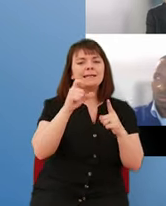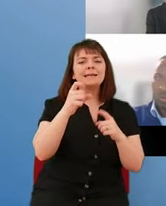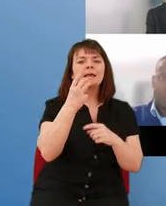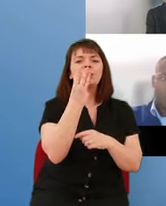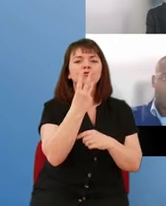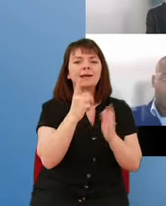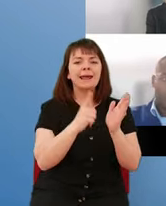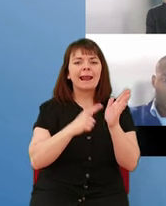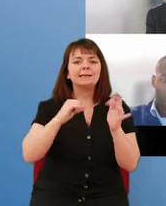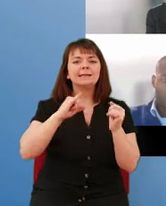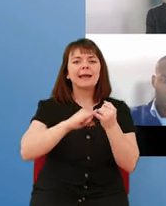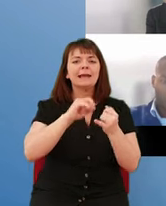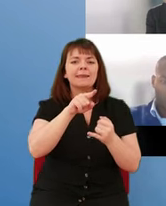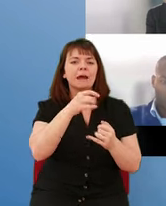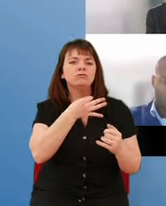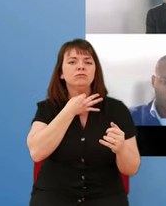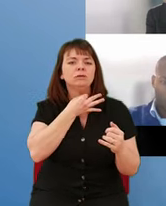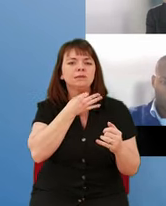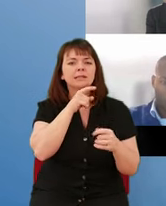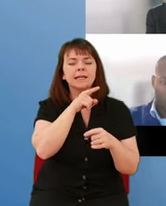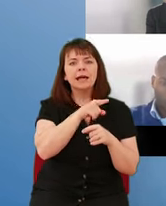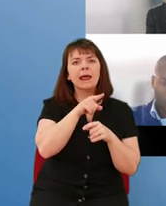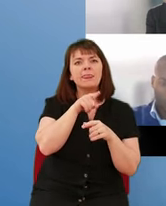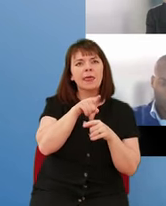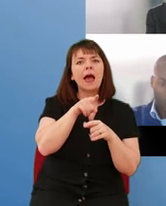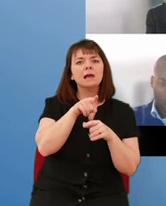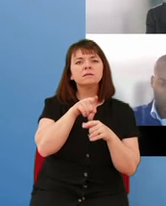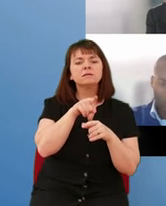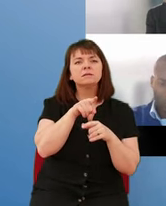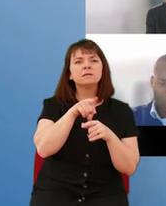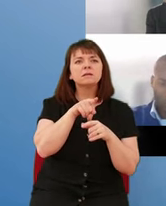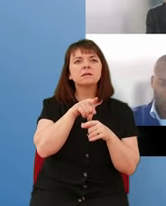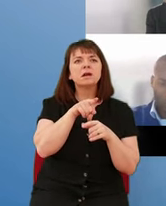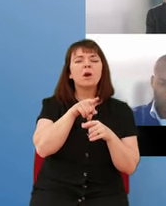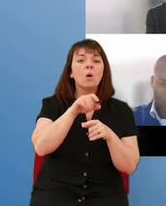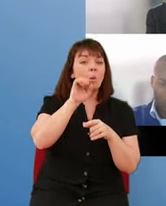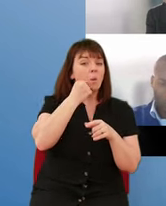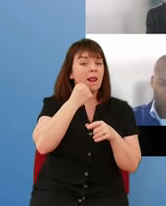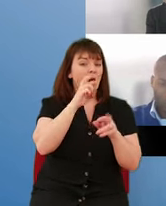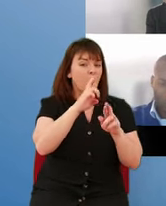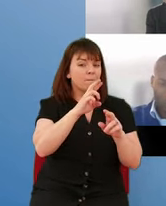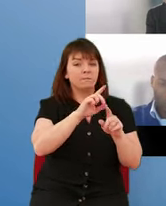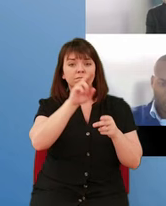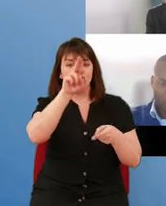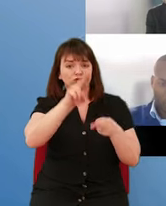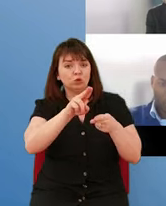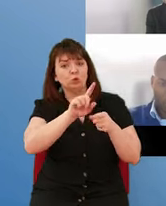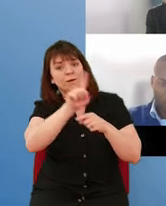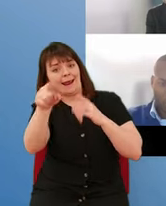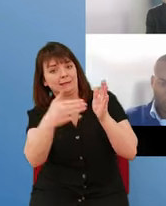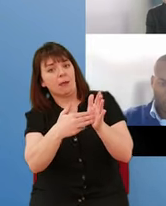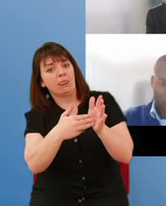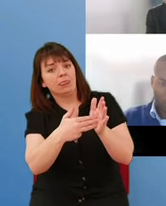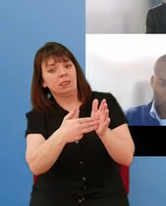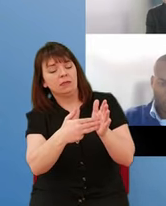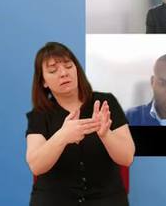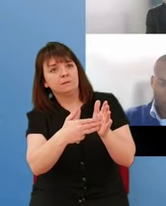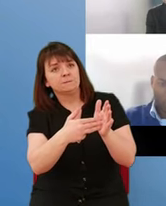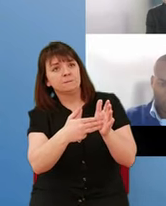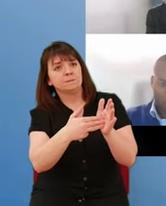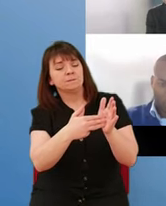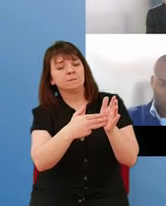reduce next month and potentially move towards recommendation of closure, but